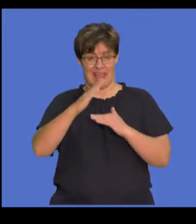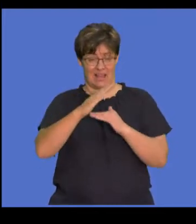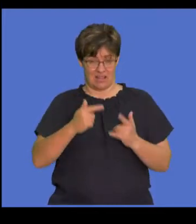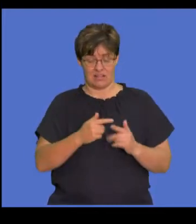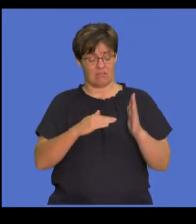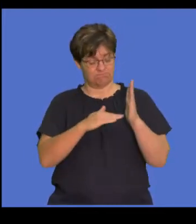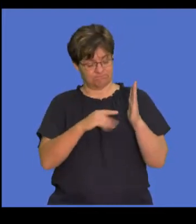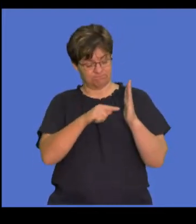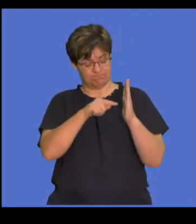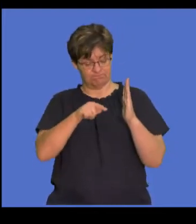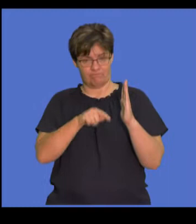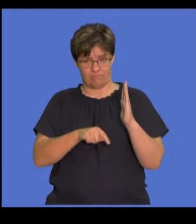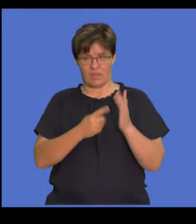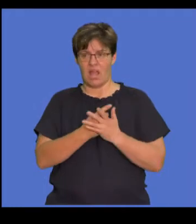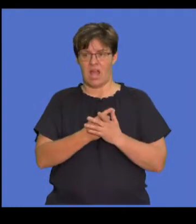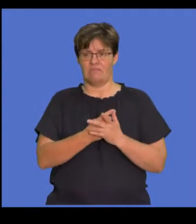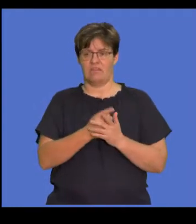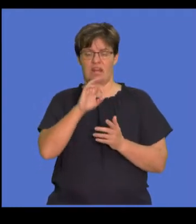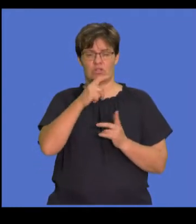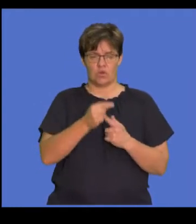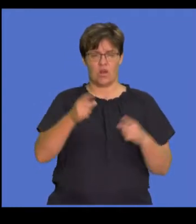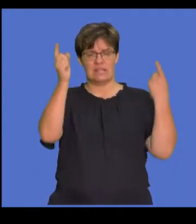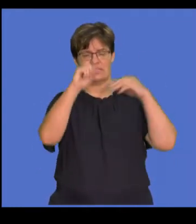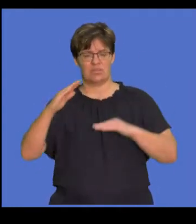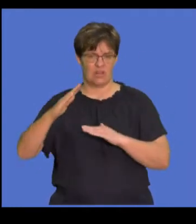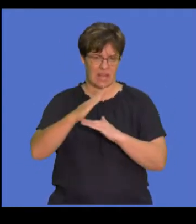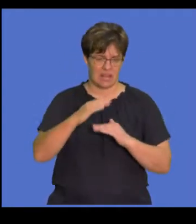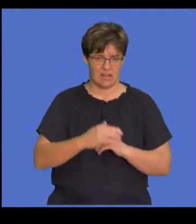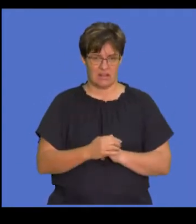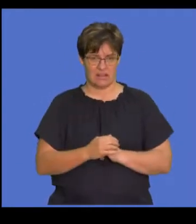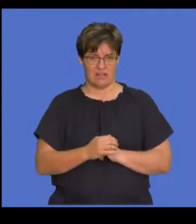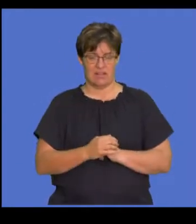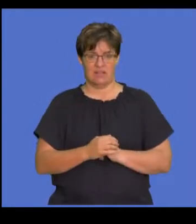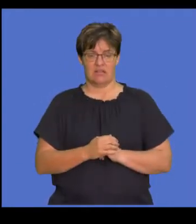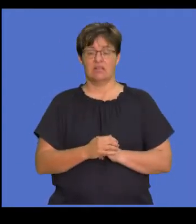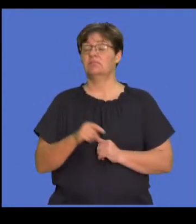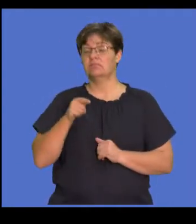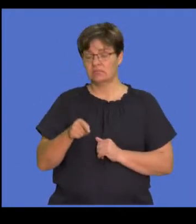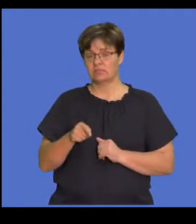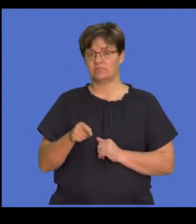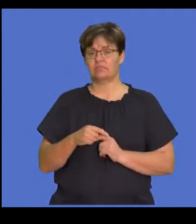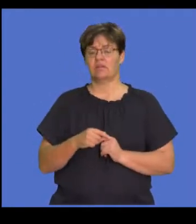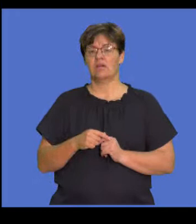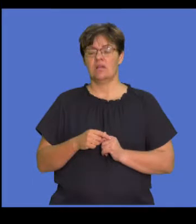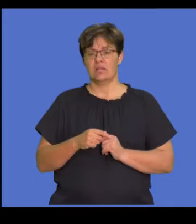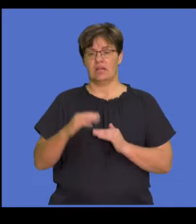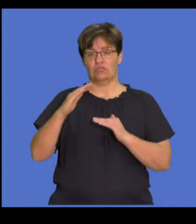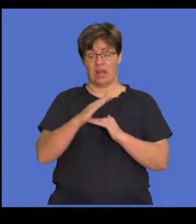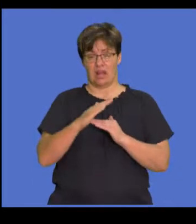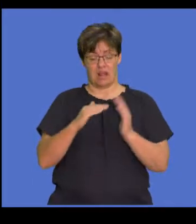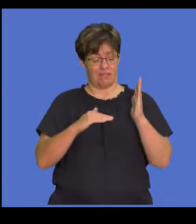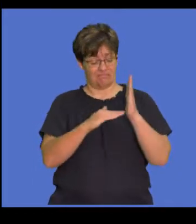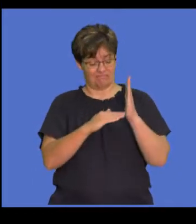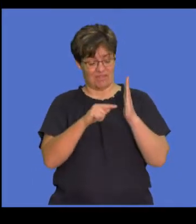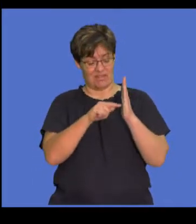there's ratios that we're going to look at, some special angles. Now, with a right-angled triangle,